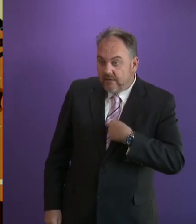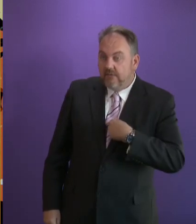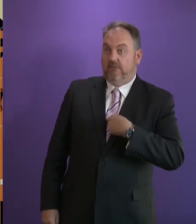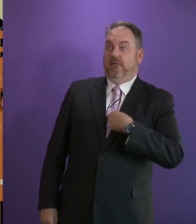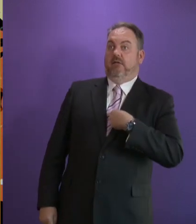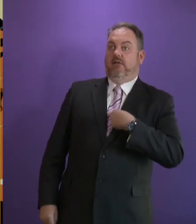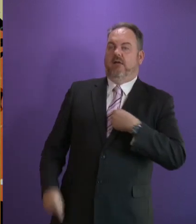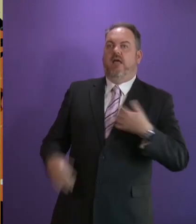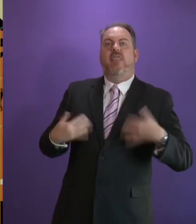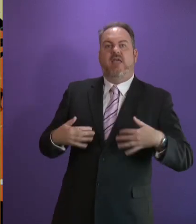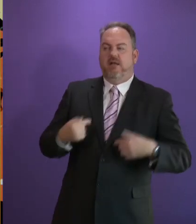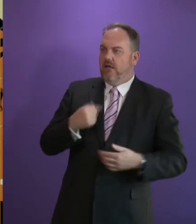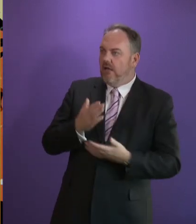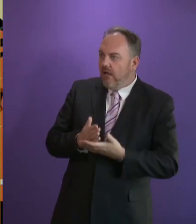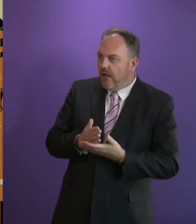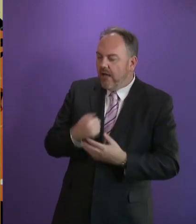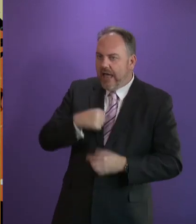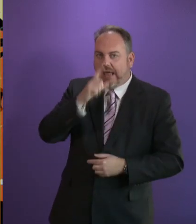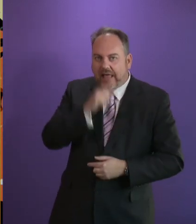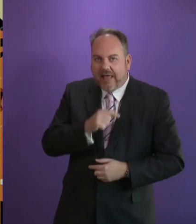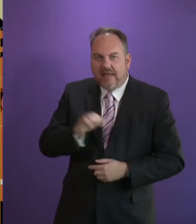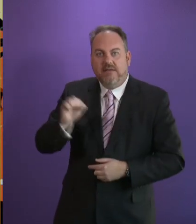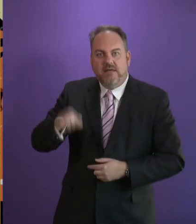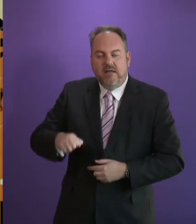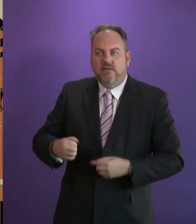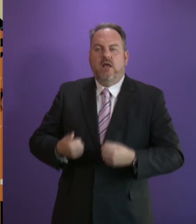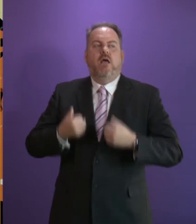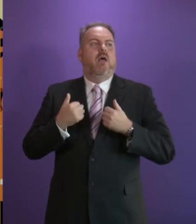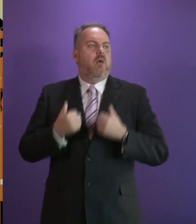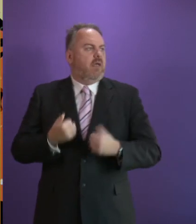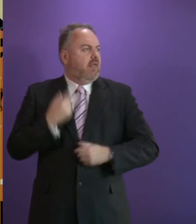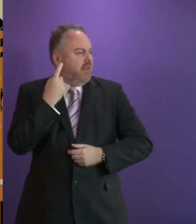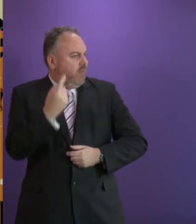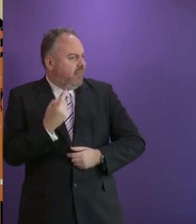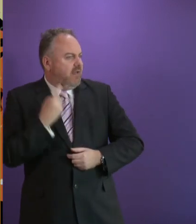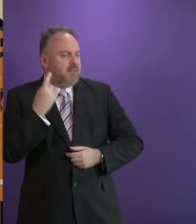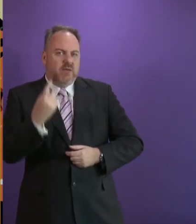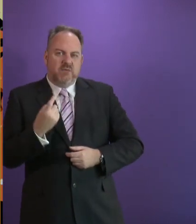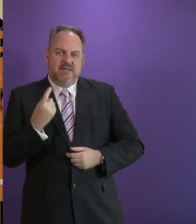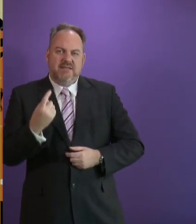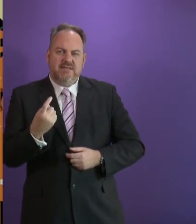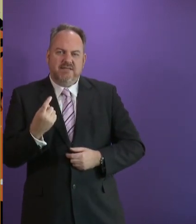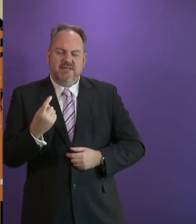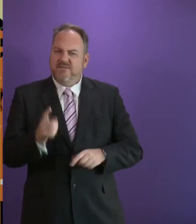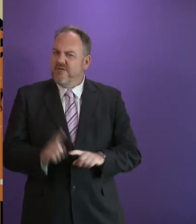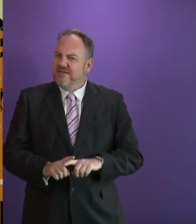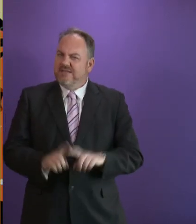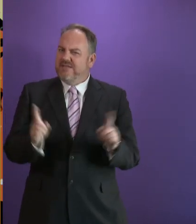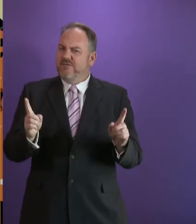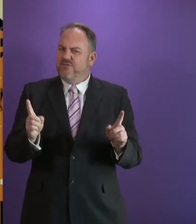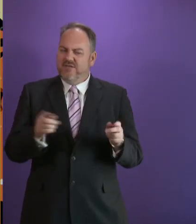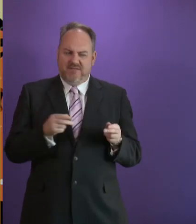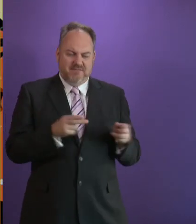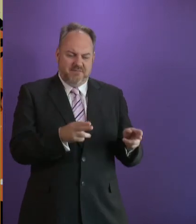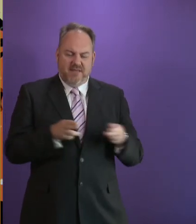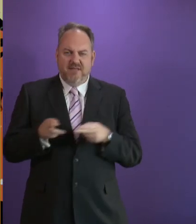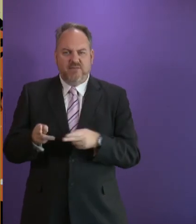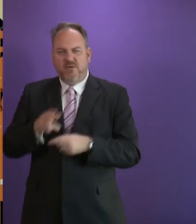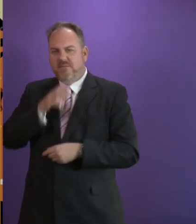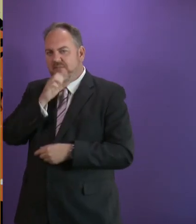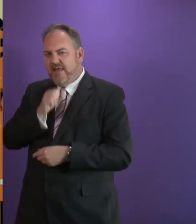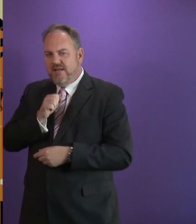councillor. Then we go, really? Could I? And we start to consider the skills that we have that might be relevant to politics. So we run workshops all